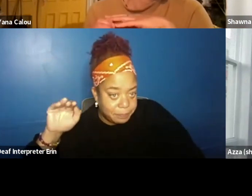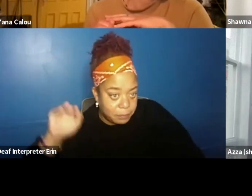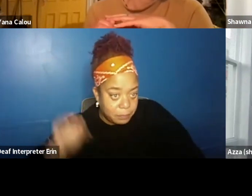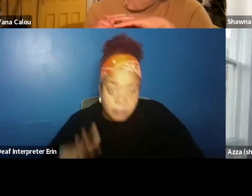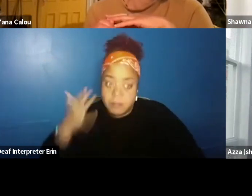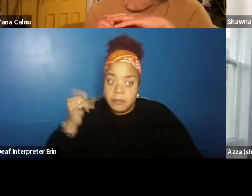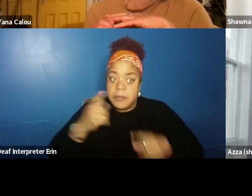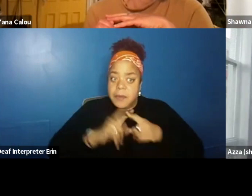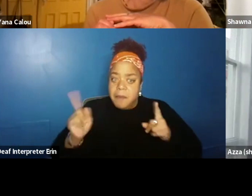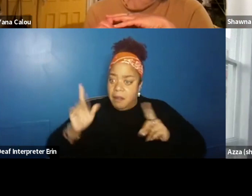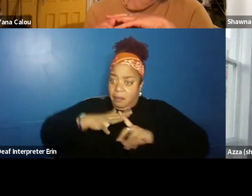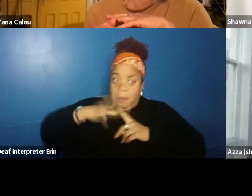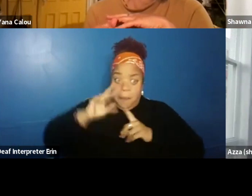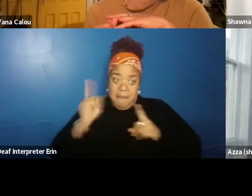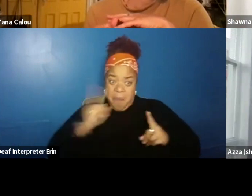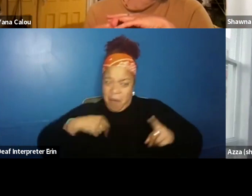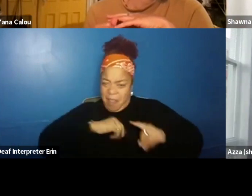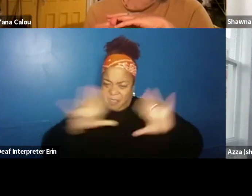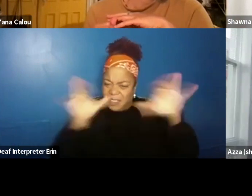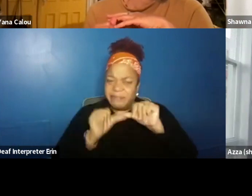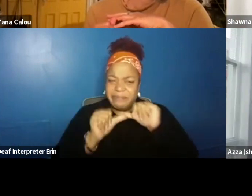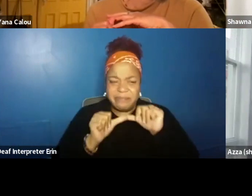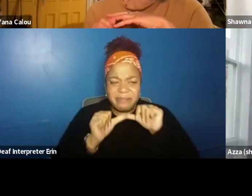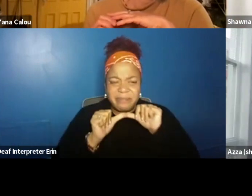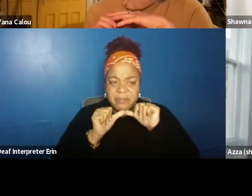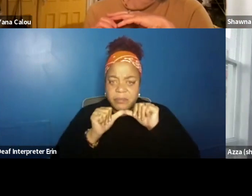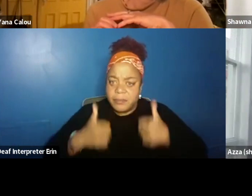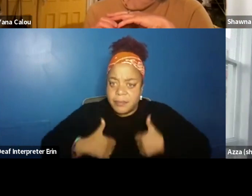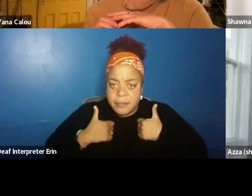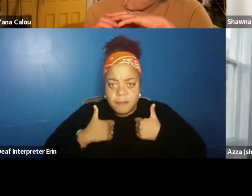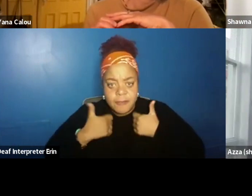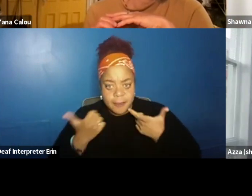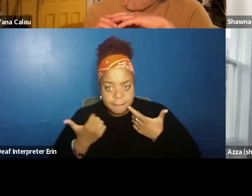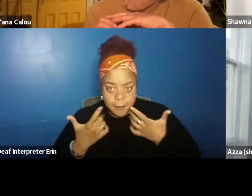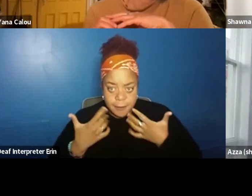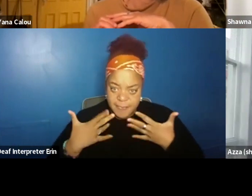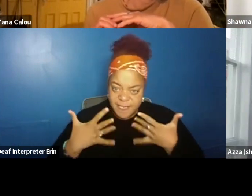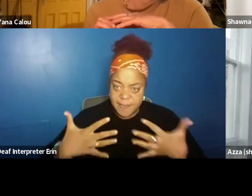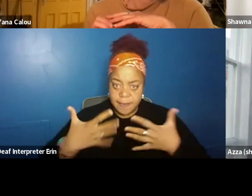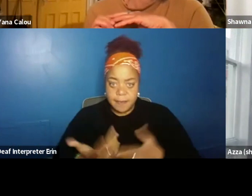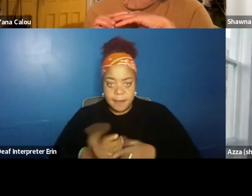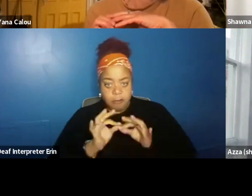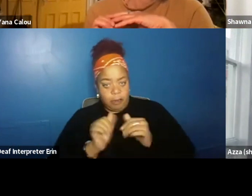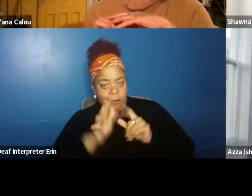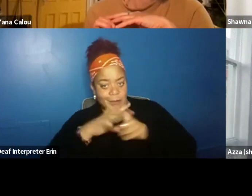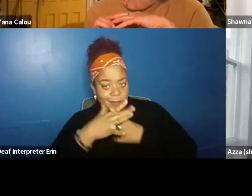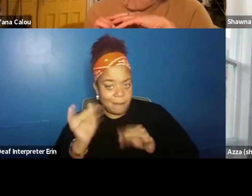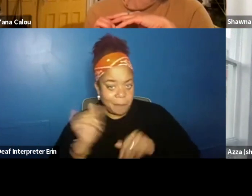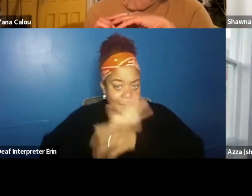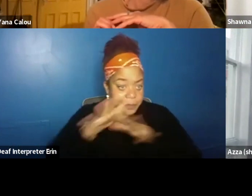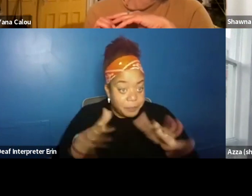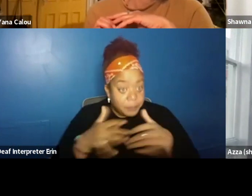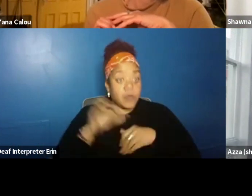reality. This is a clinical kind of, to use that word, I know that one of my other panelists, Shauna